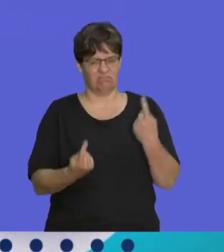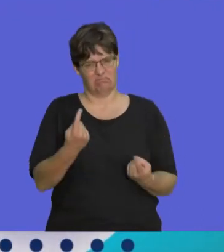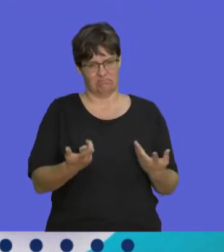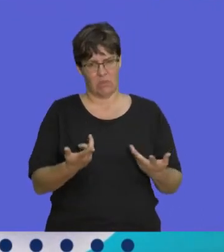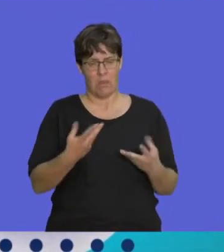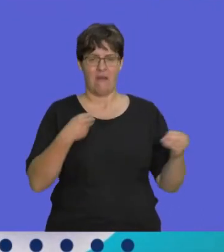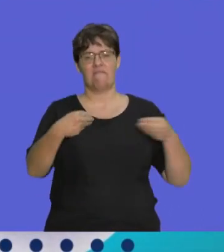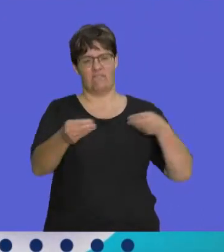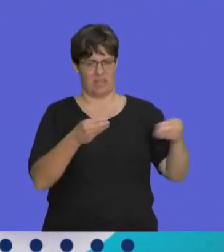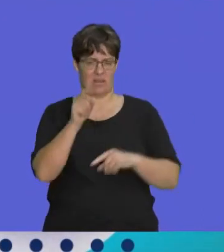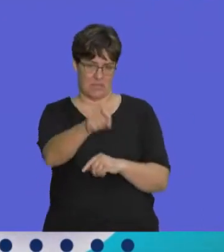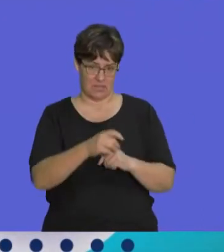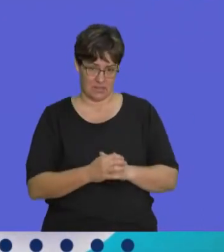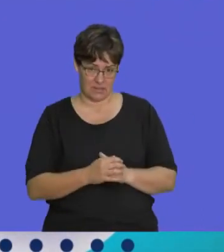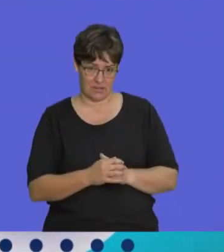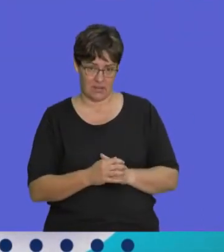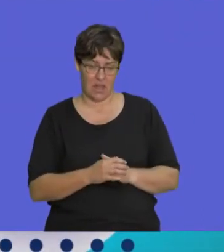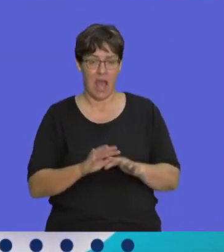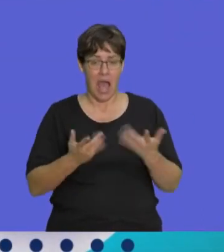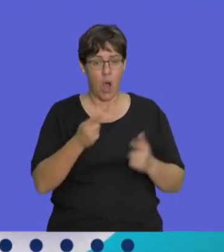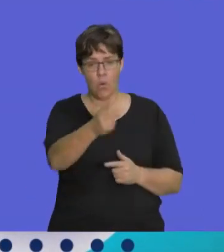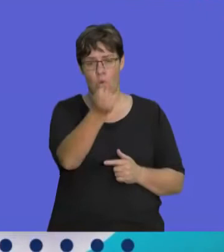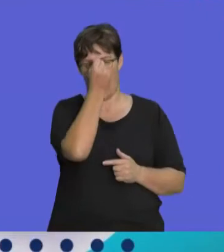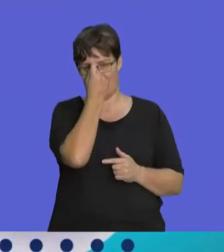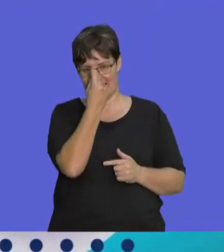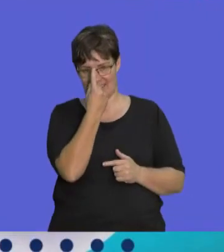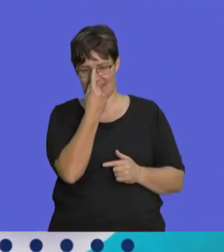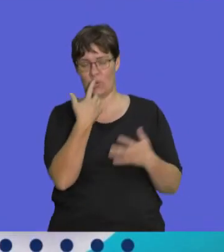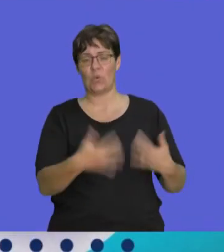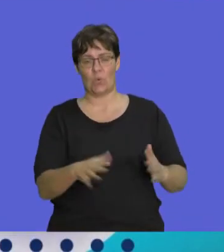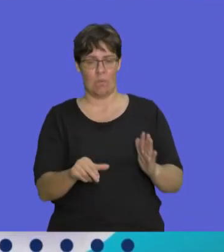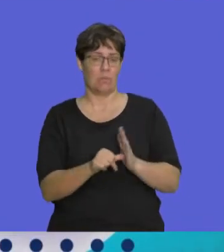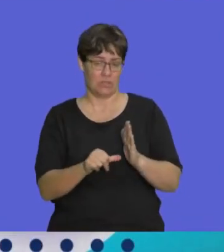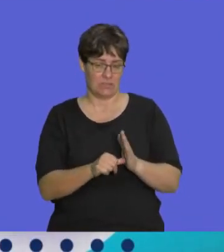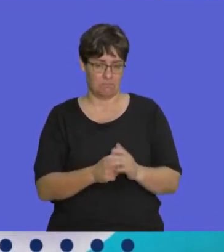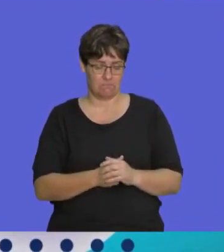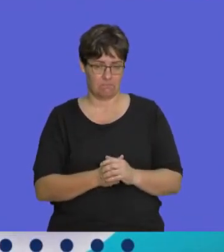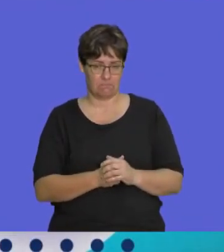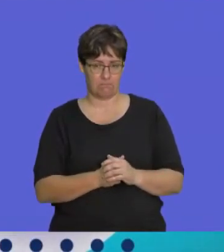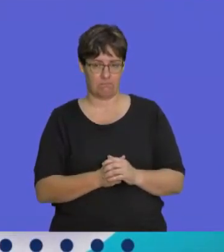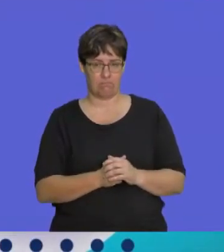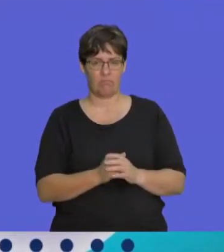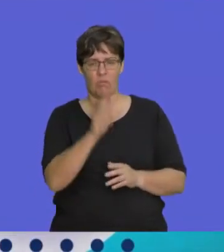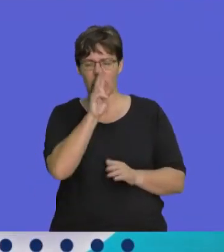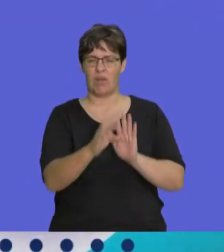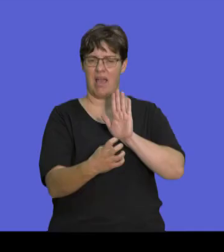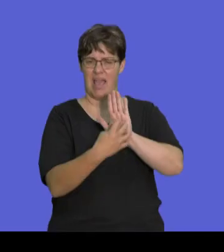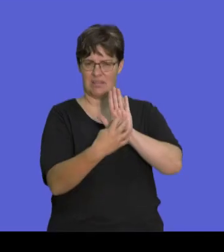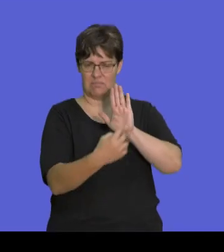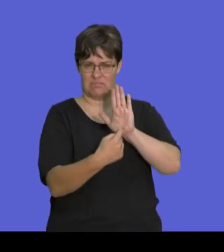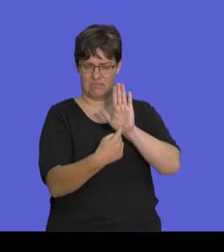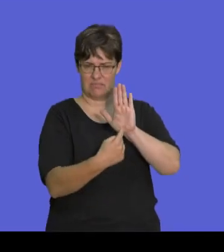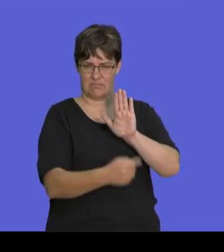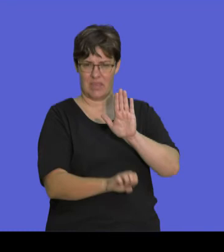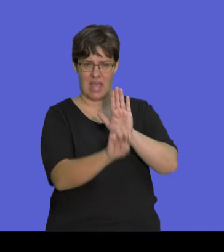to be flexible around. Hence, the understanding behind that becomes very, very critical. Right, let's look at a typical example in this case.